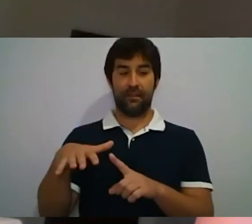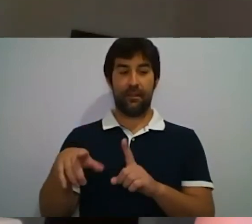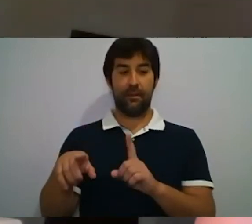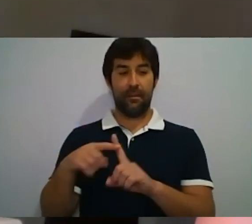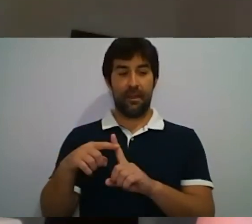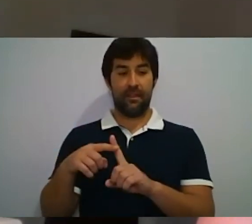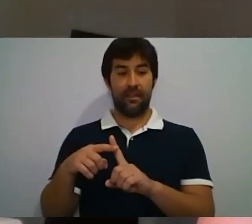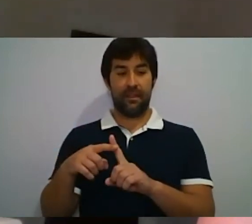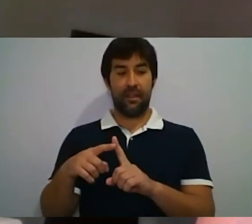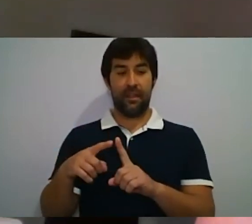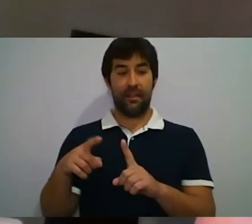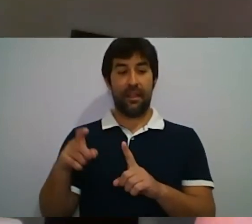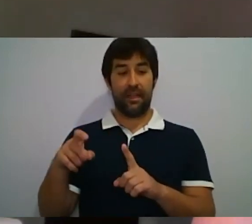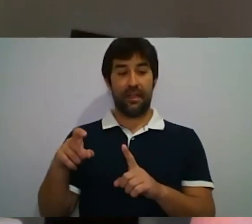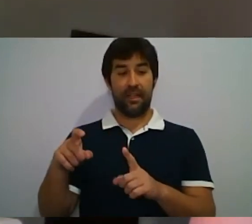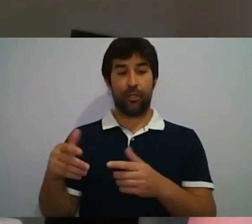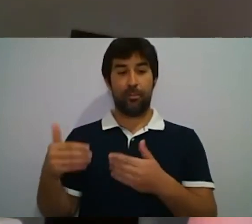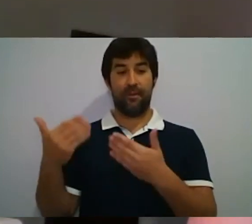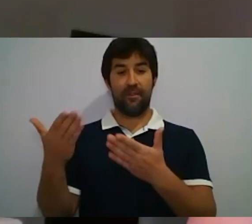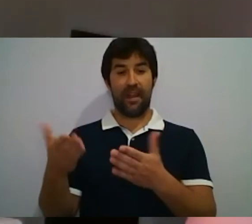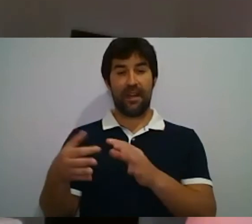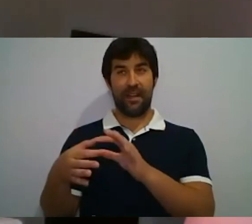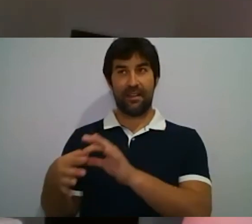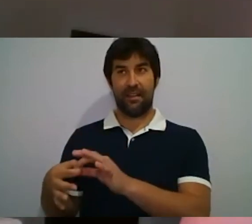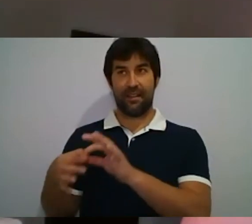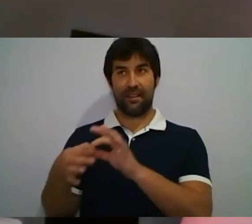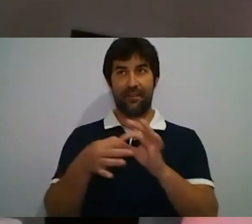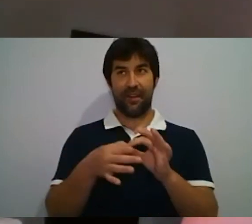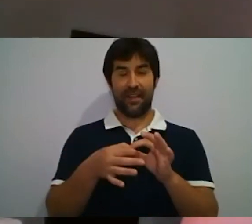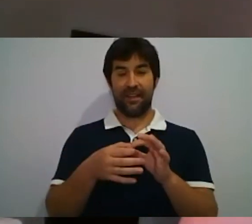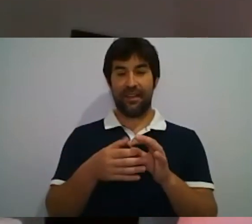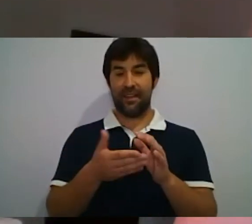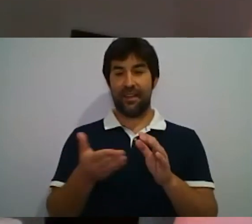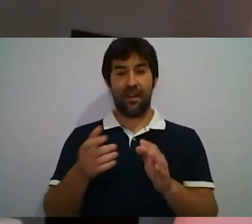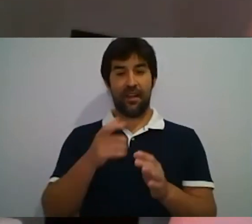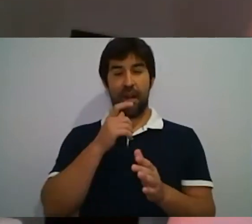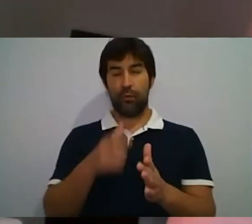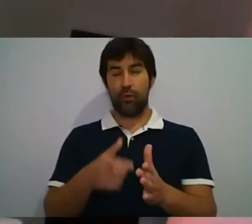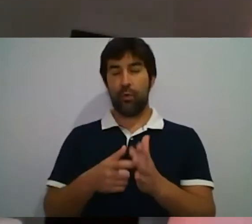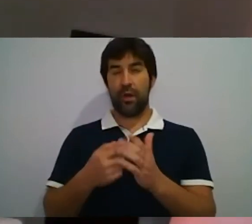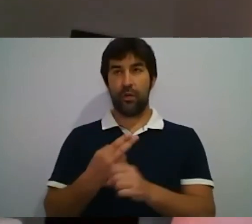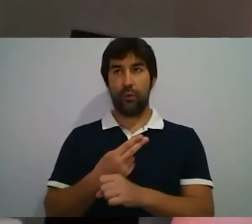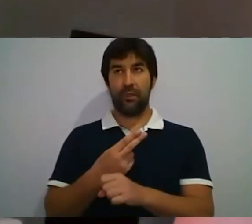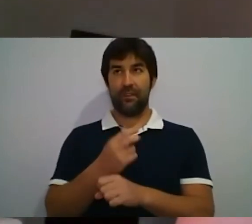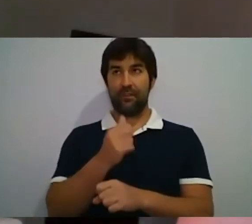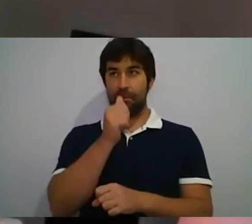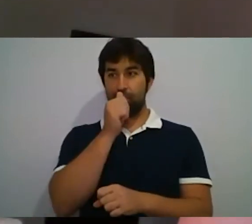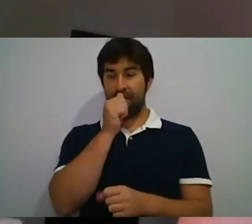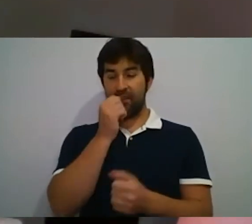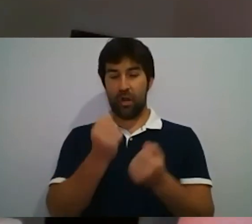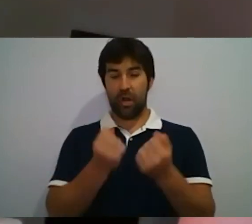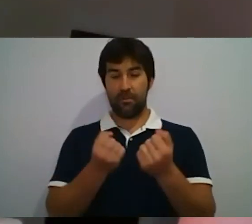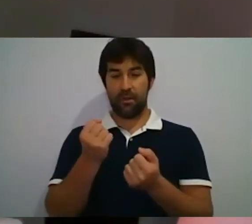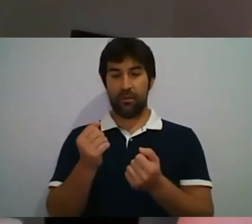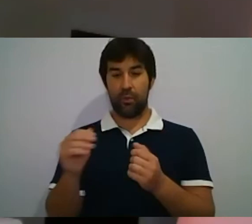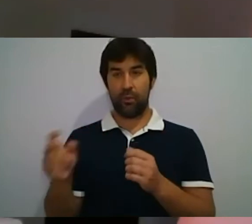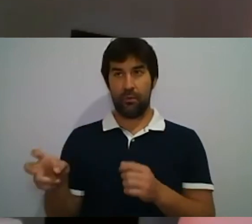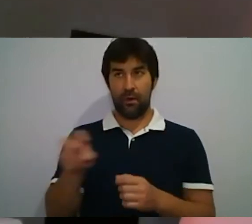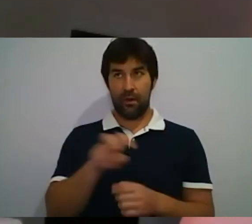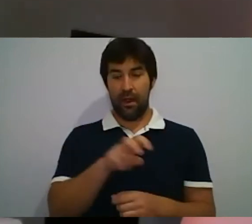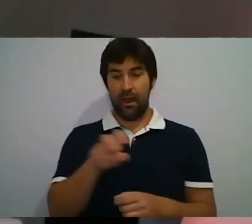minor street, preferably an alley, if that is available and functional in it? If not